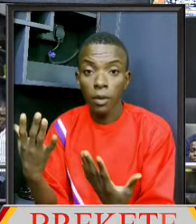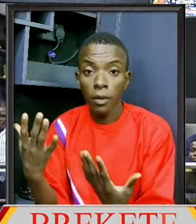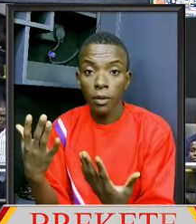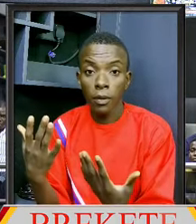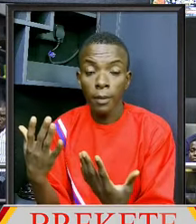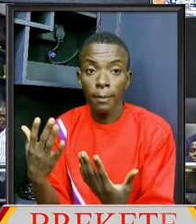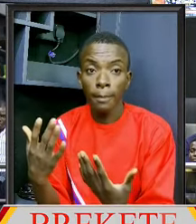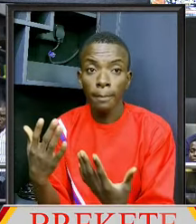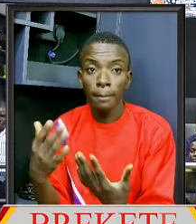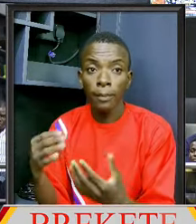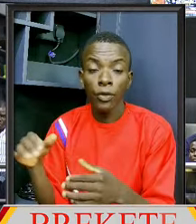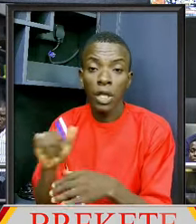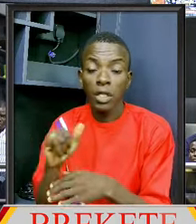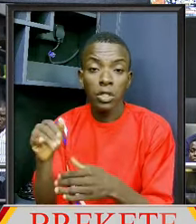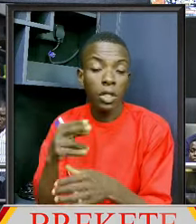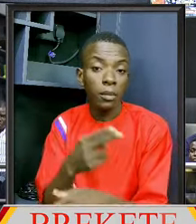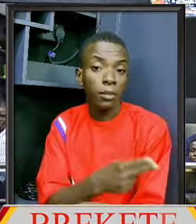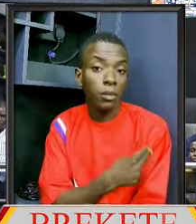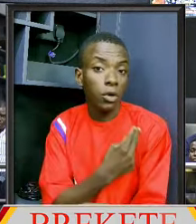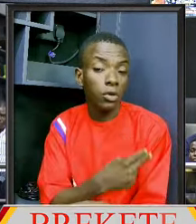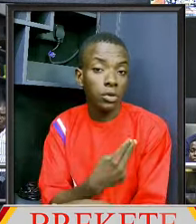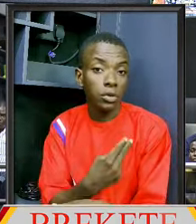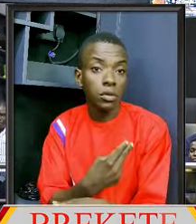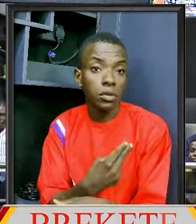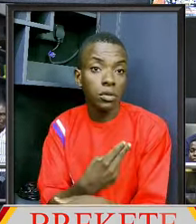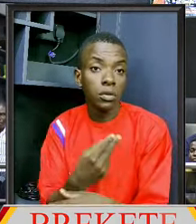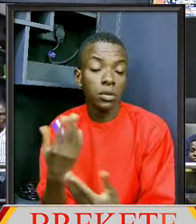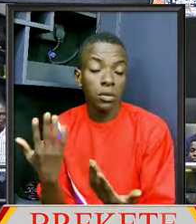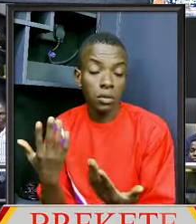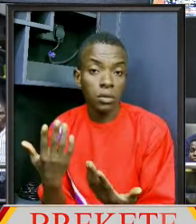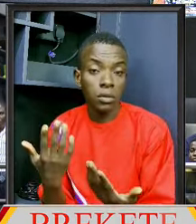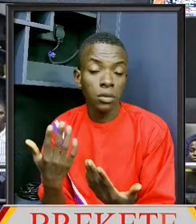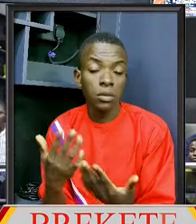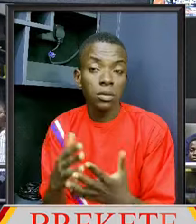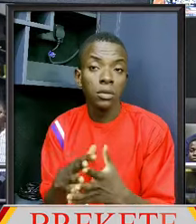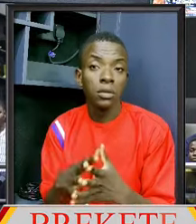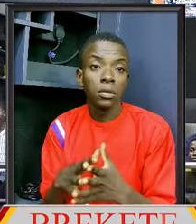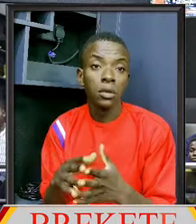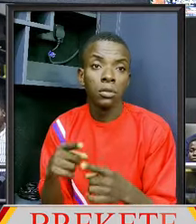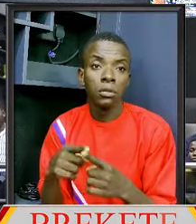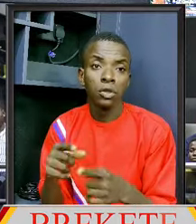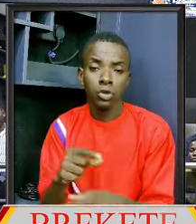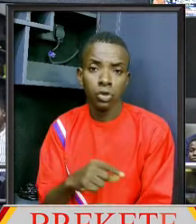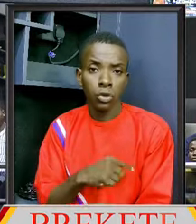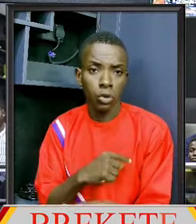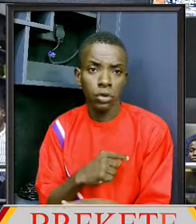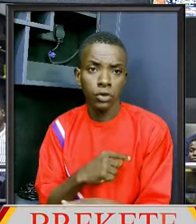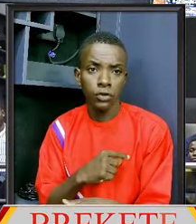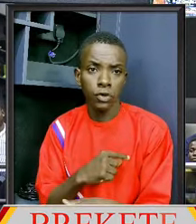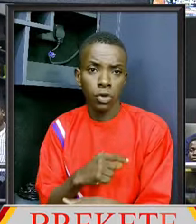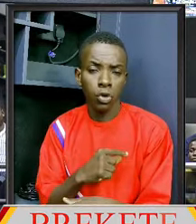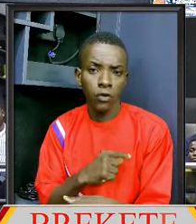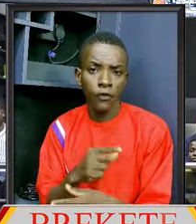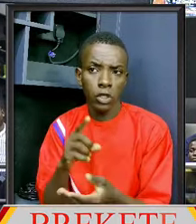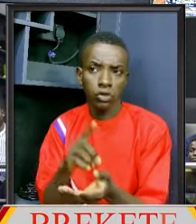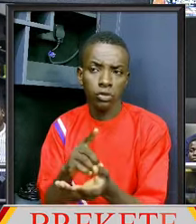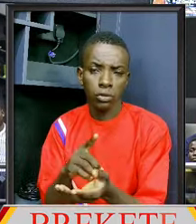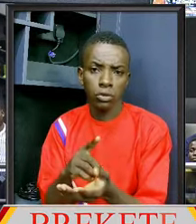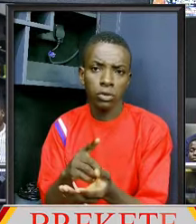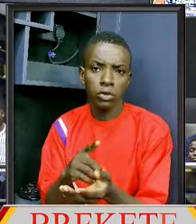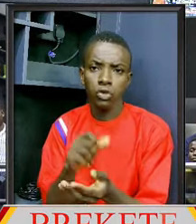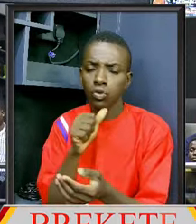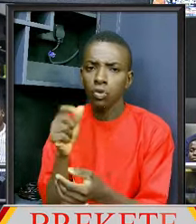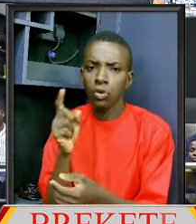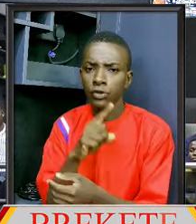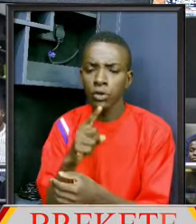Hey. Inside the same hospital. One top person health. You understand? Yeah, it's concerning. But he qualify. Mm. He's a qualified doctor. Mm. He's not